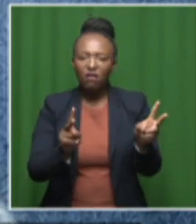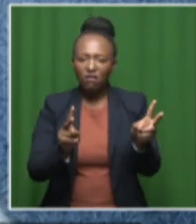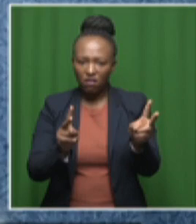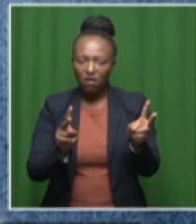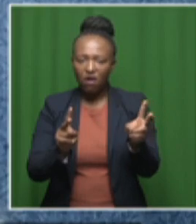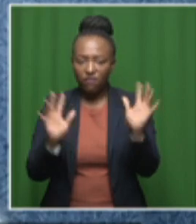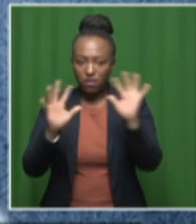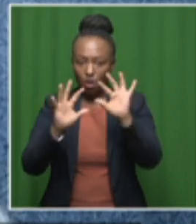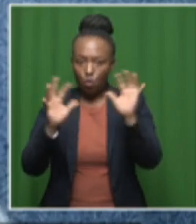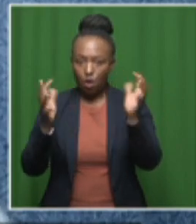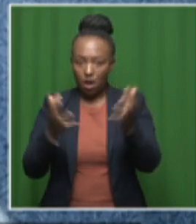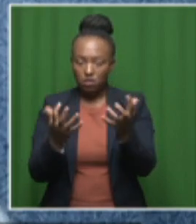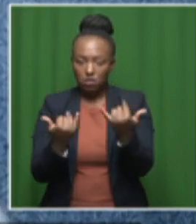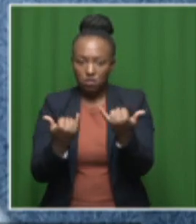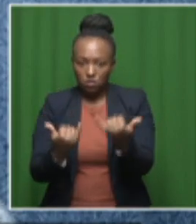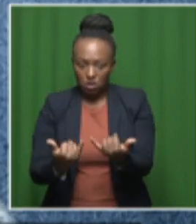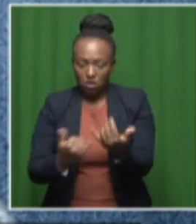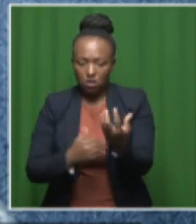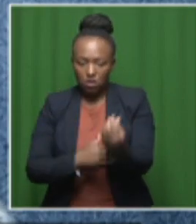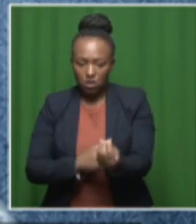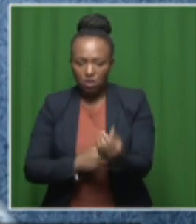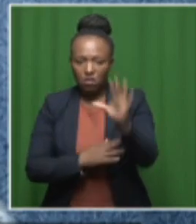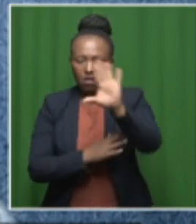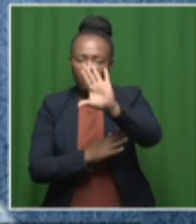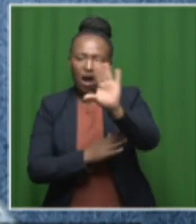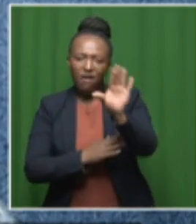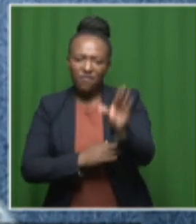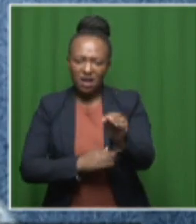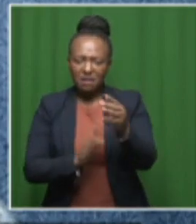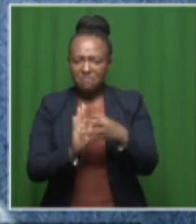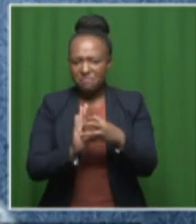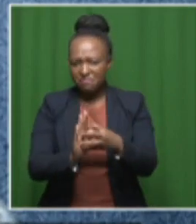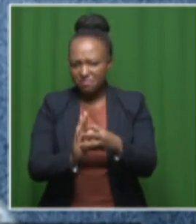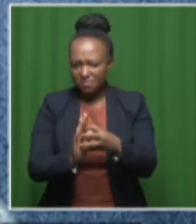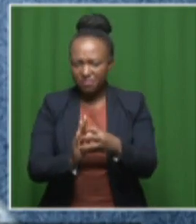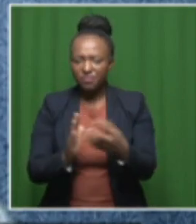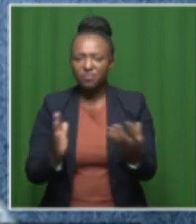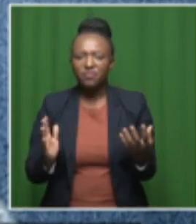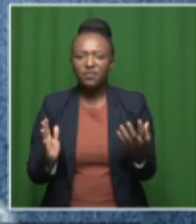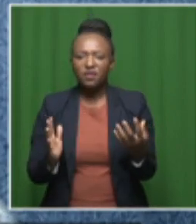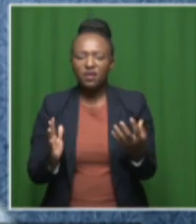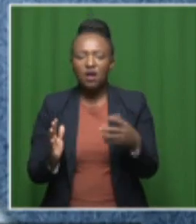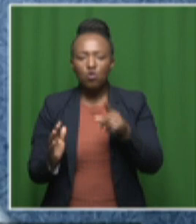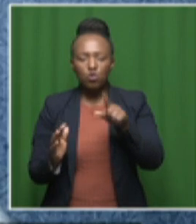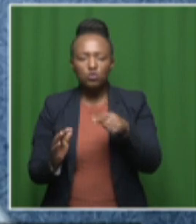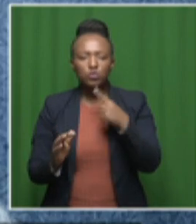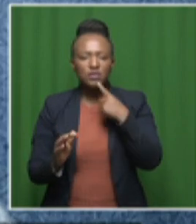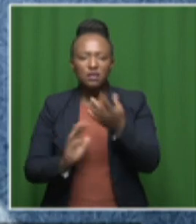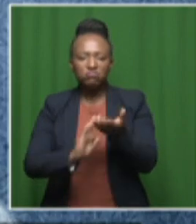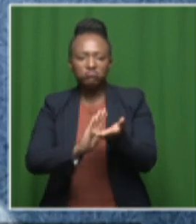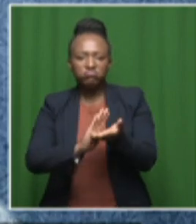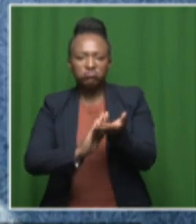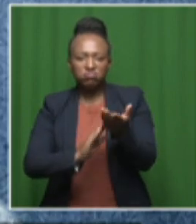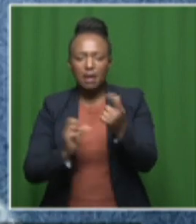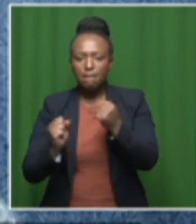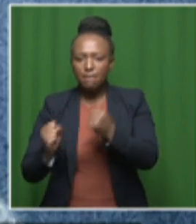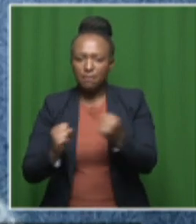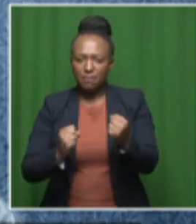today. Talking about Africa, for example, there is a call for increased permanent